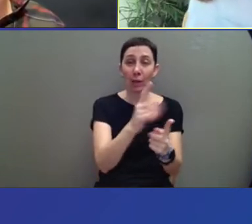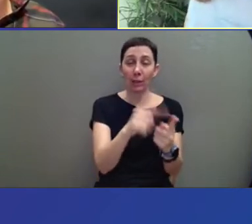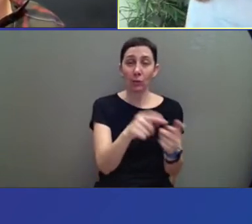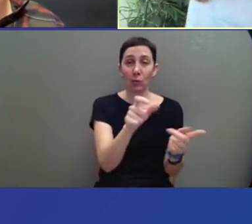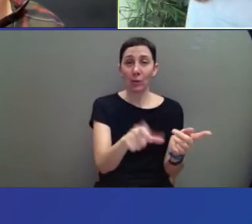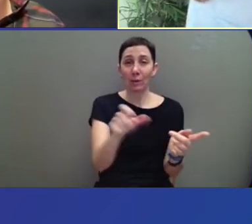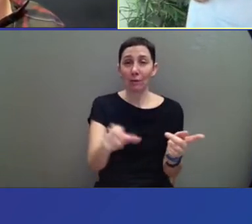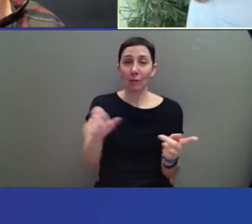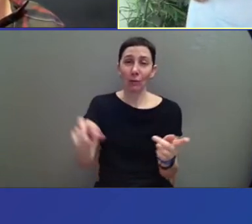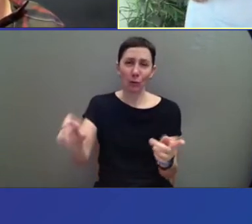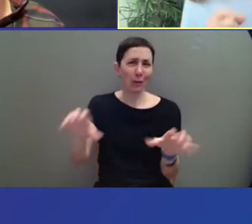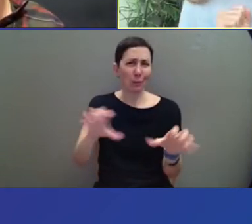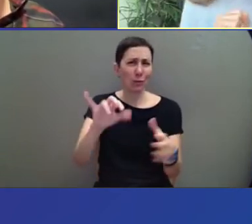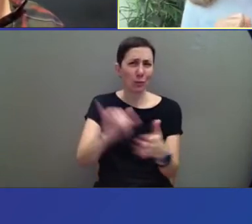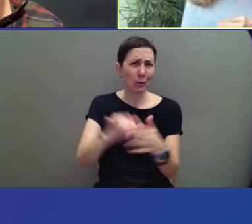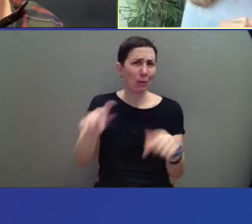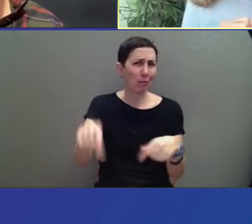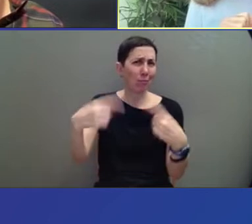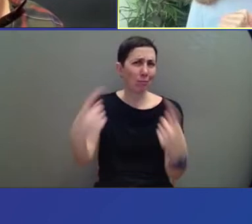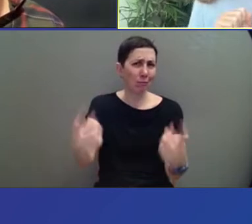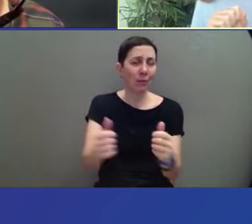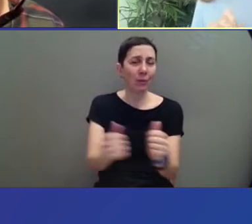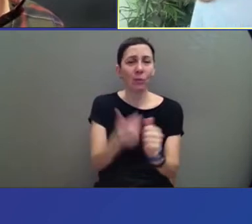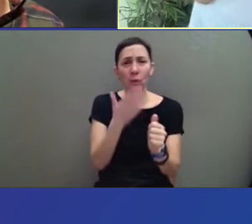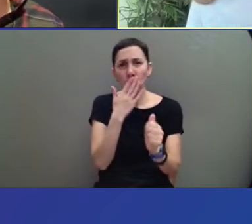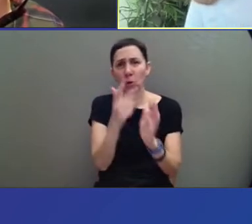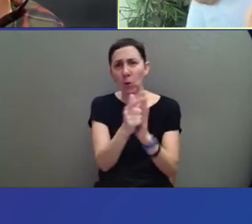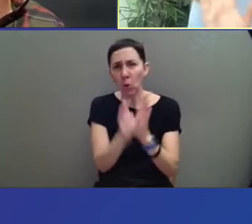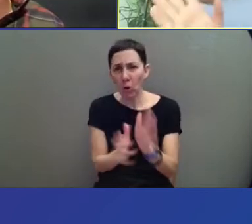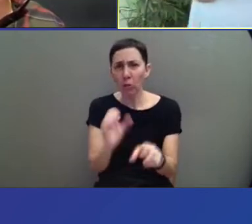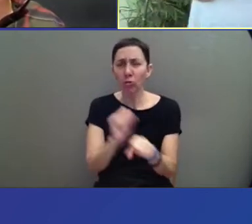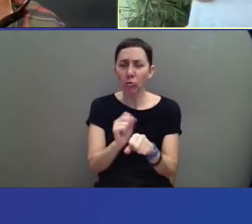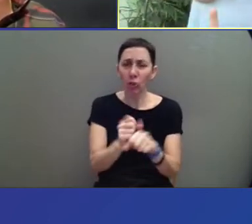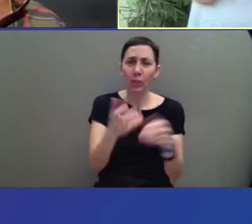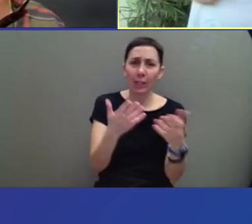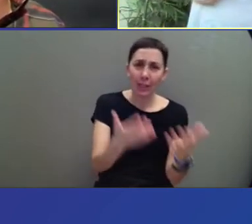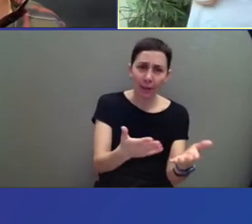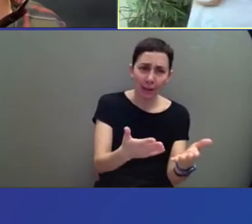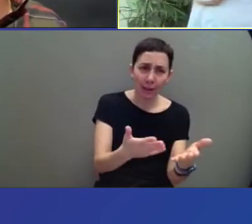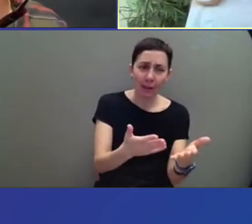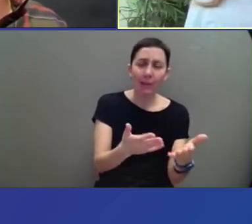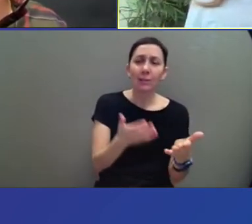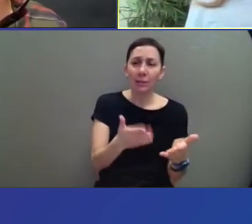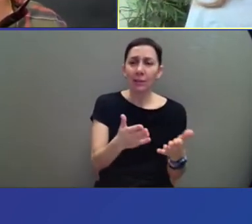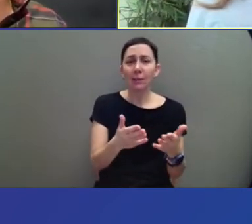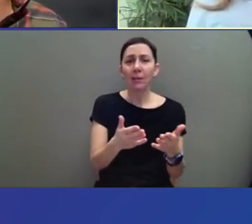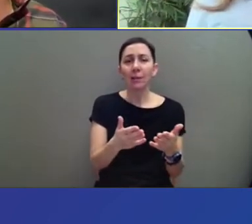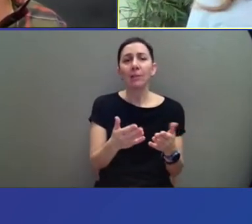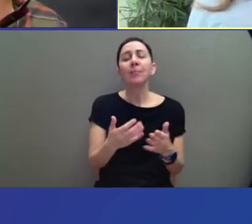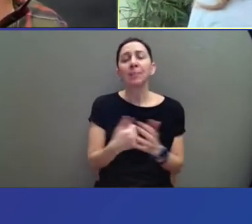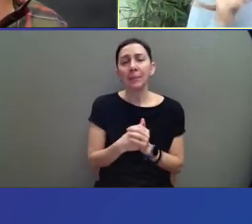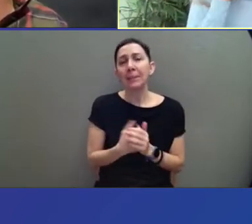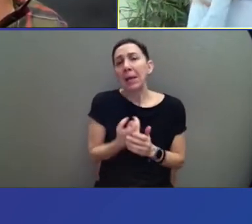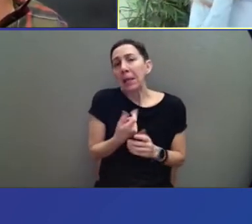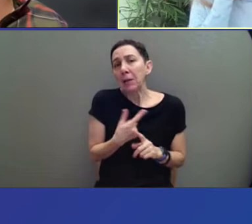long-standing practice there, with a lot of good lawyers around them. So that's just reporting in a little bit from the artist relief